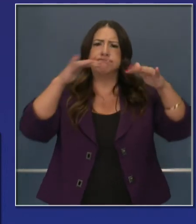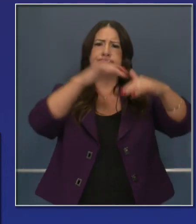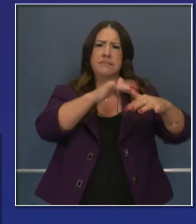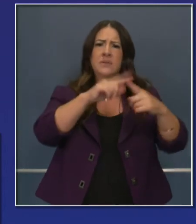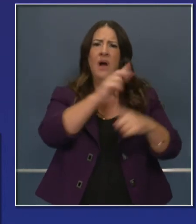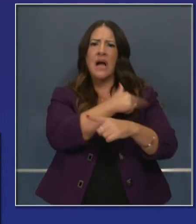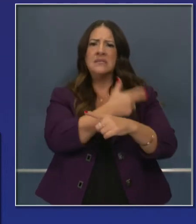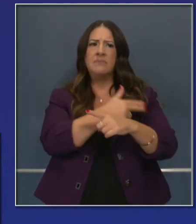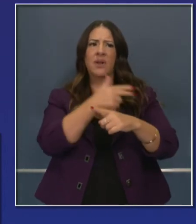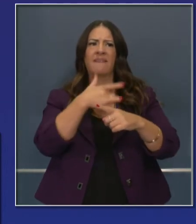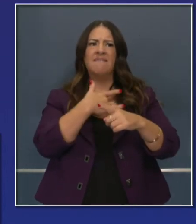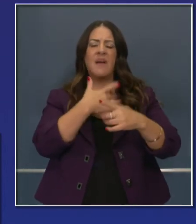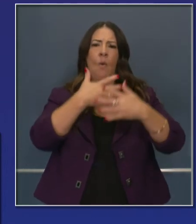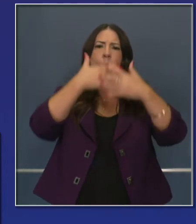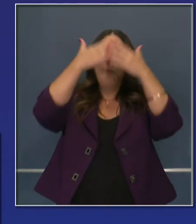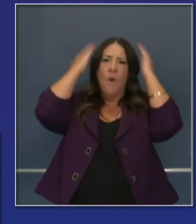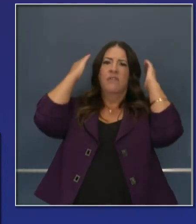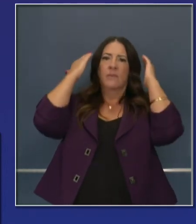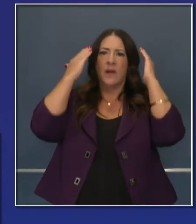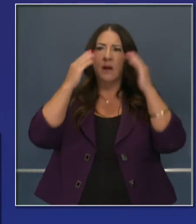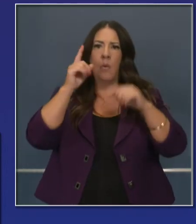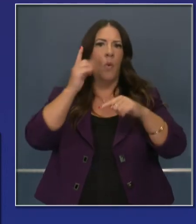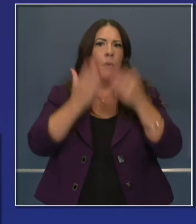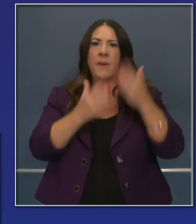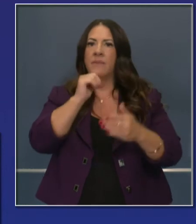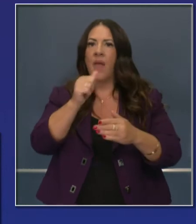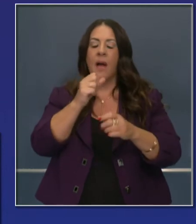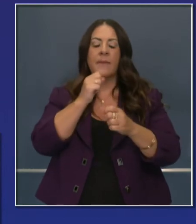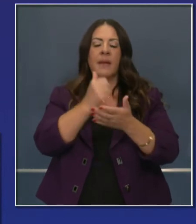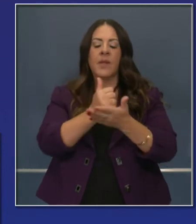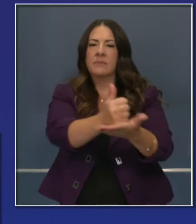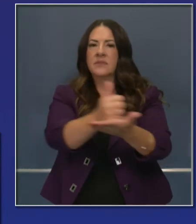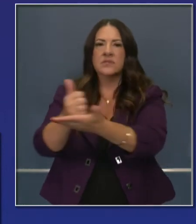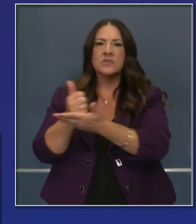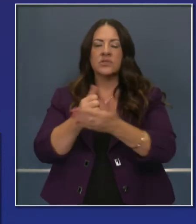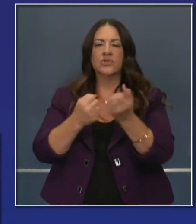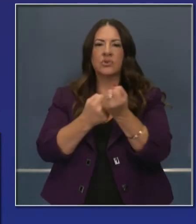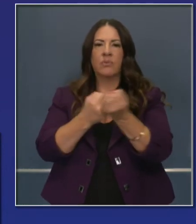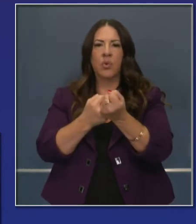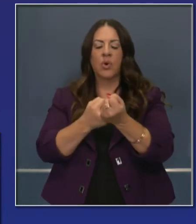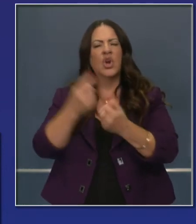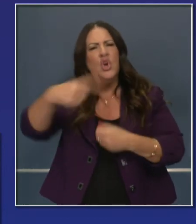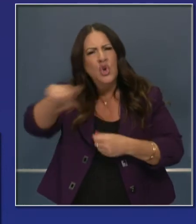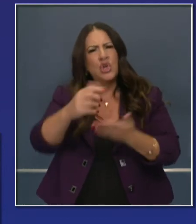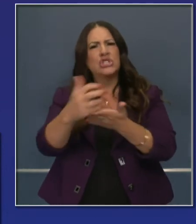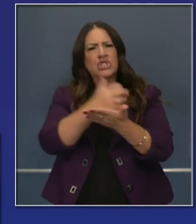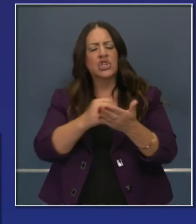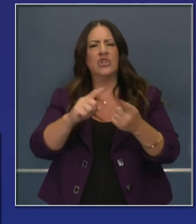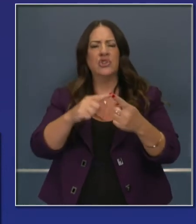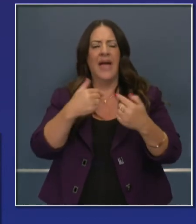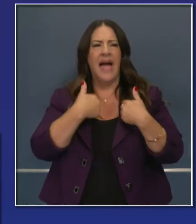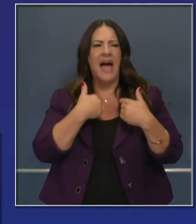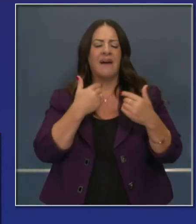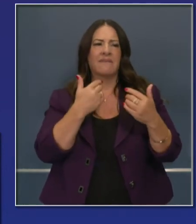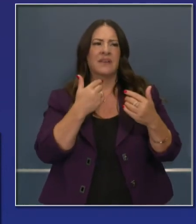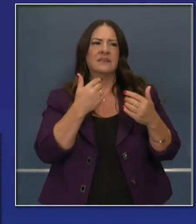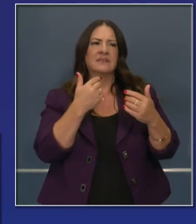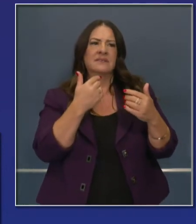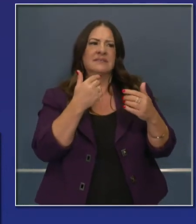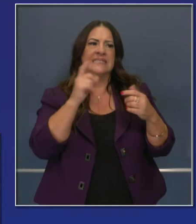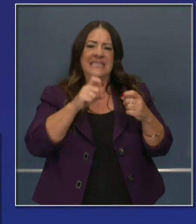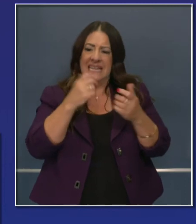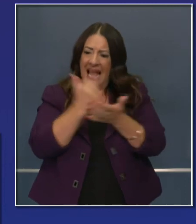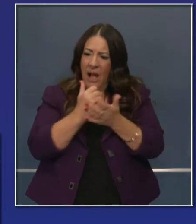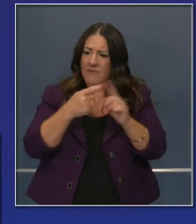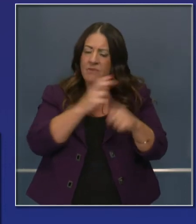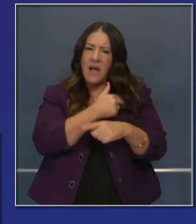and impacting the quality care that all of you deserve and expect of our healthcare delivery system. And that's why getting a flu shot